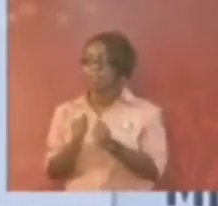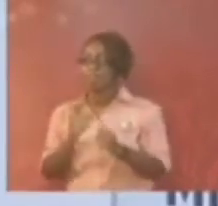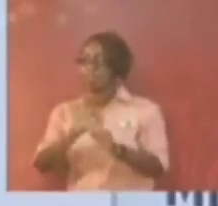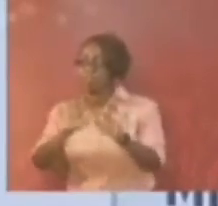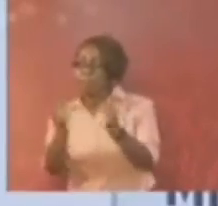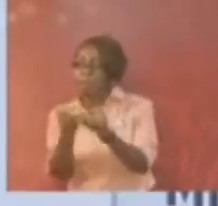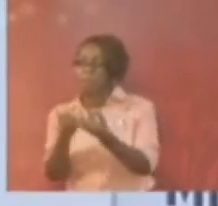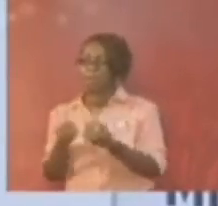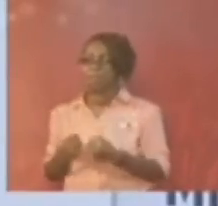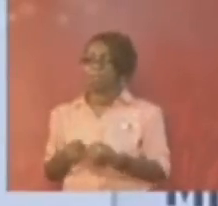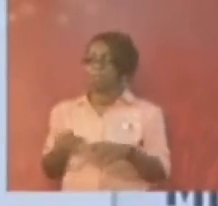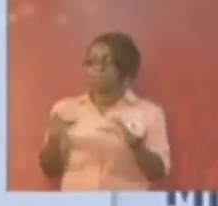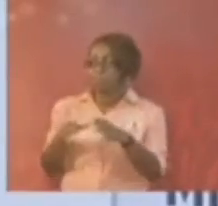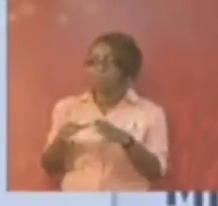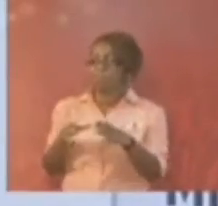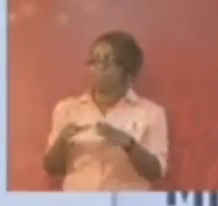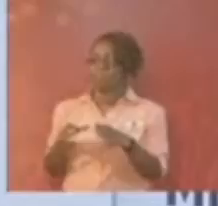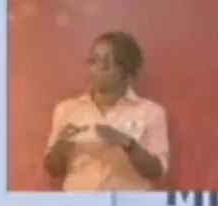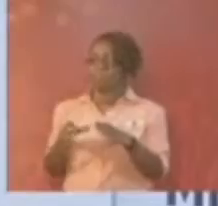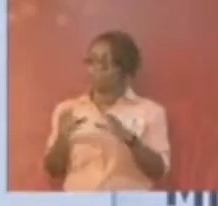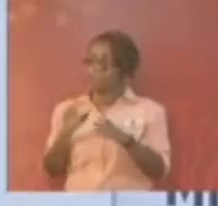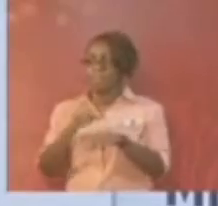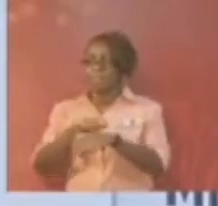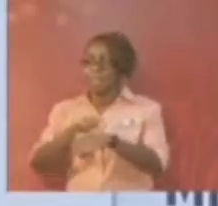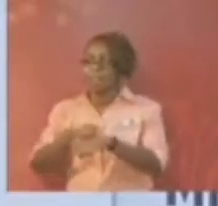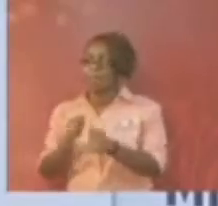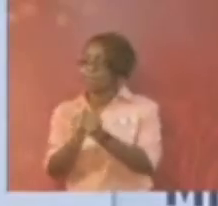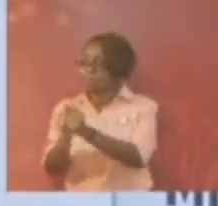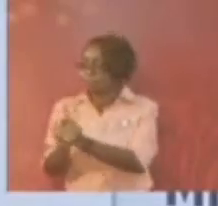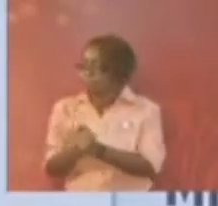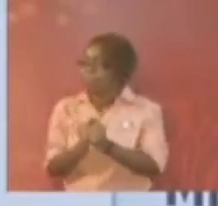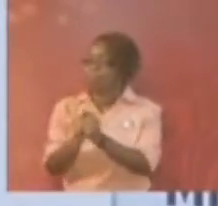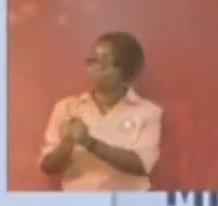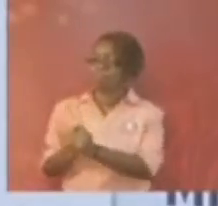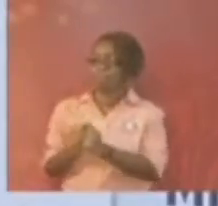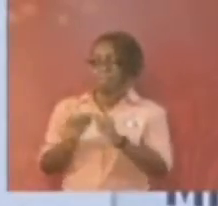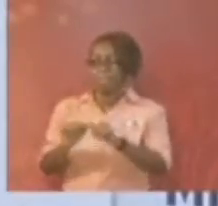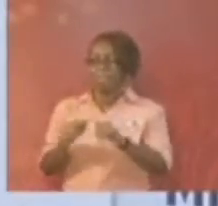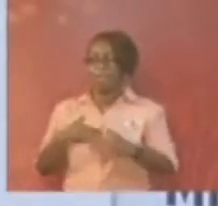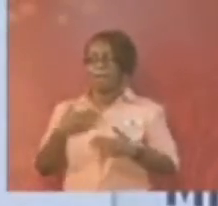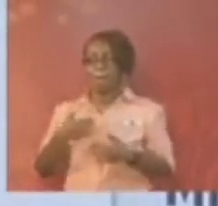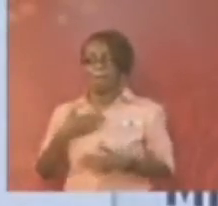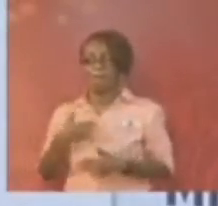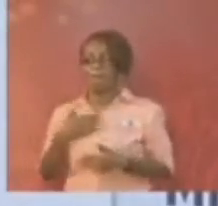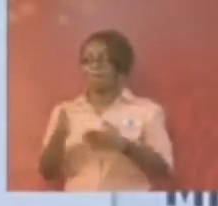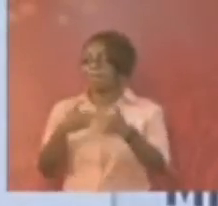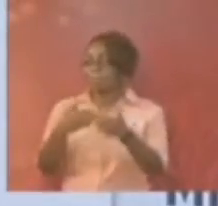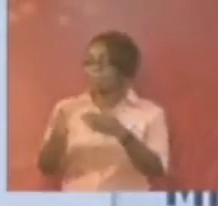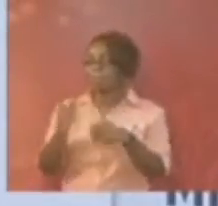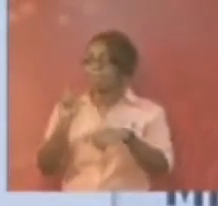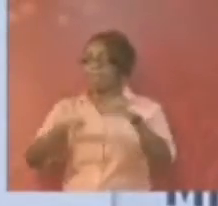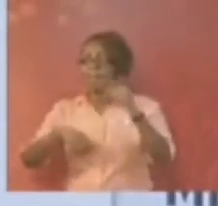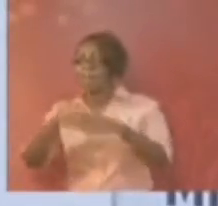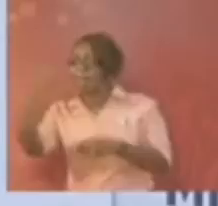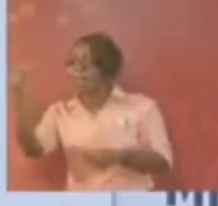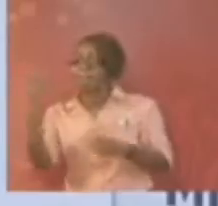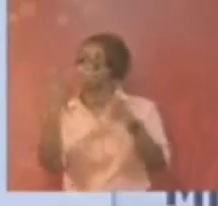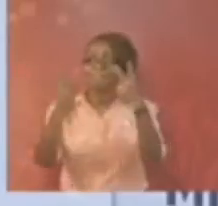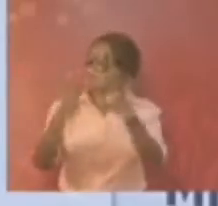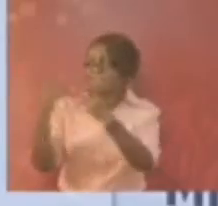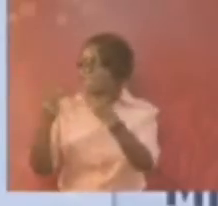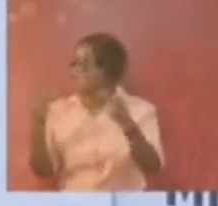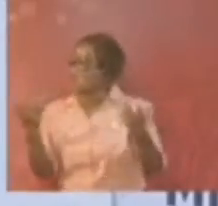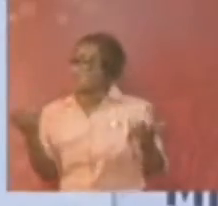you enjoying each other's company, and keep you happy in spite of the fact that you can't go from house to house visiting in the way you